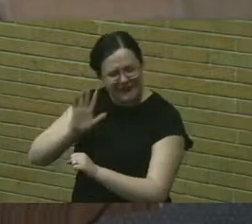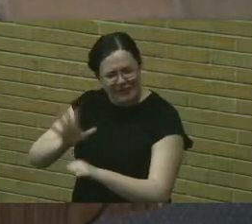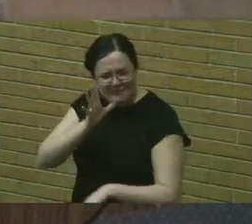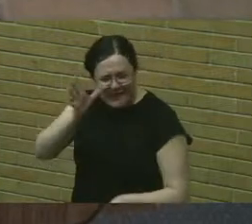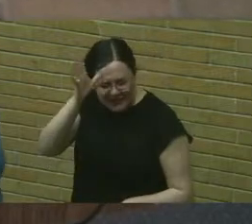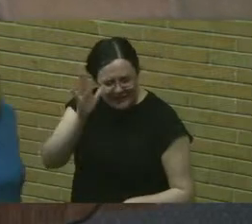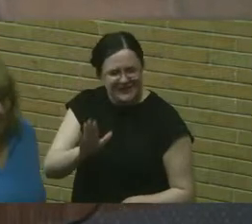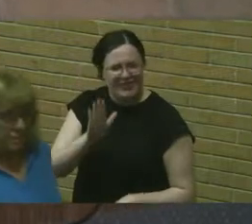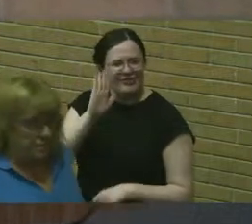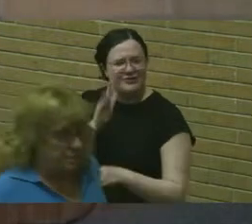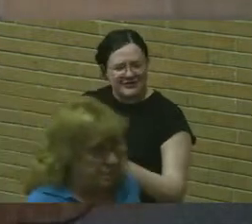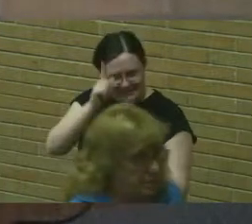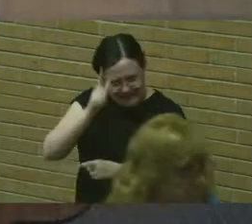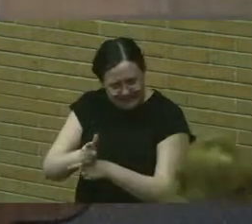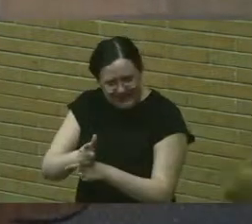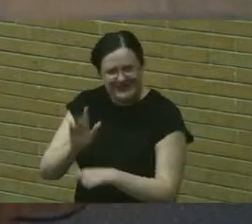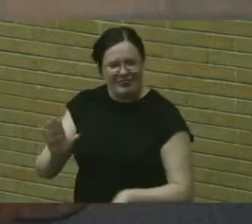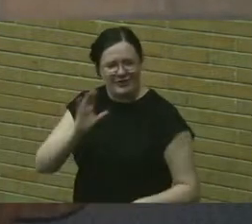aunts seconds. and uncles.